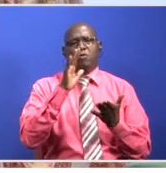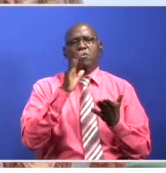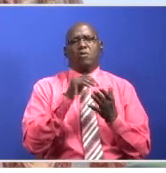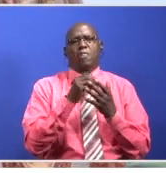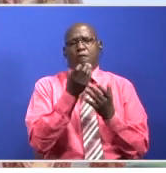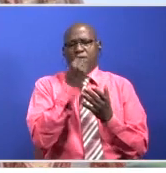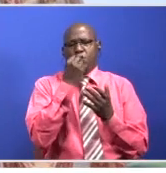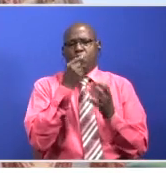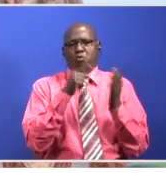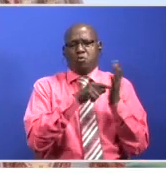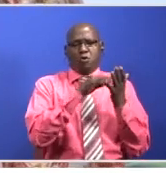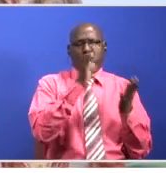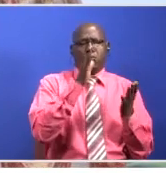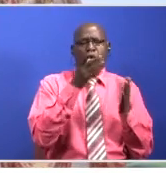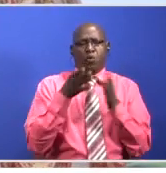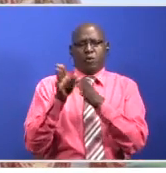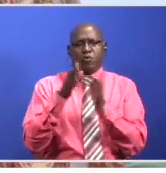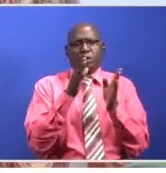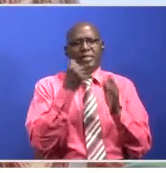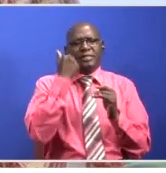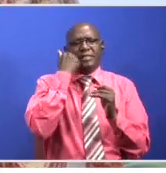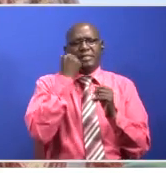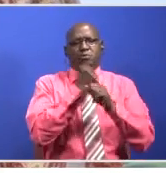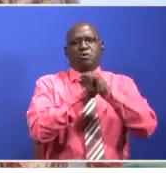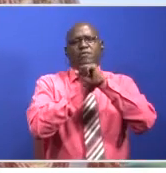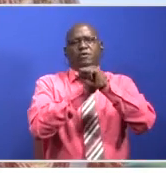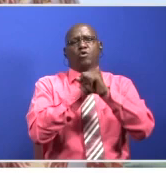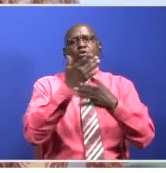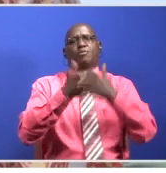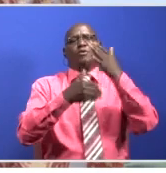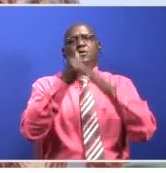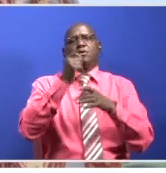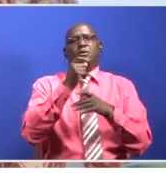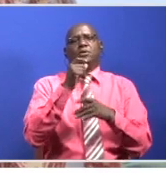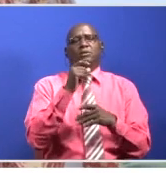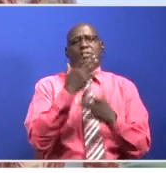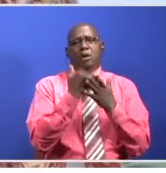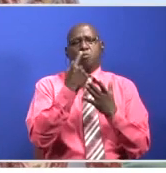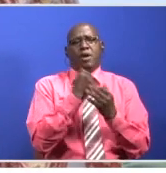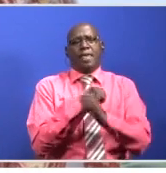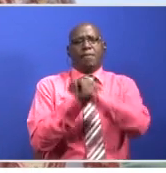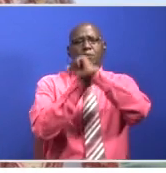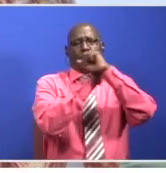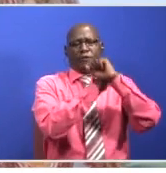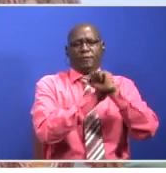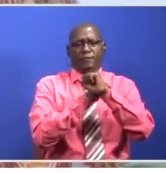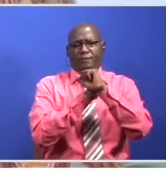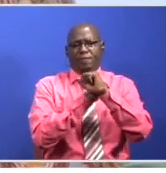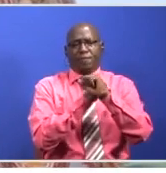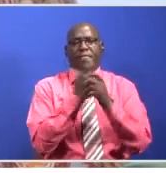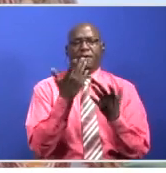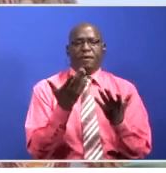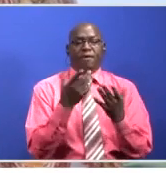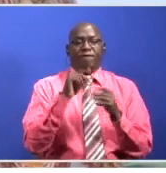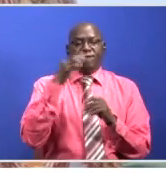vocalized as a mode of disease prevention or building one's immunity. But all the same, we find vegetables also